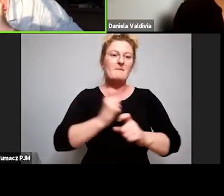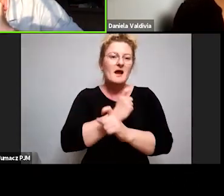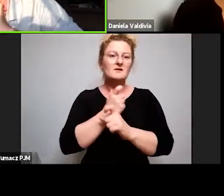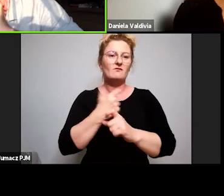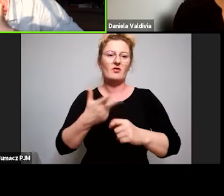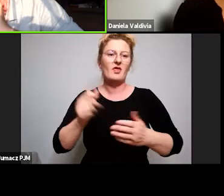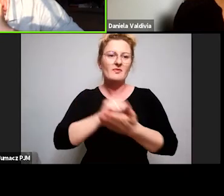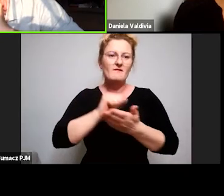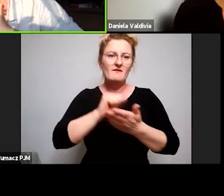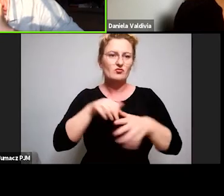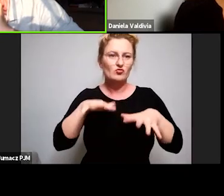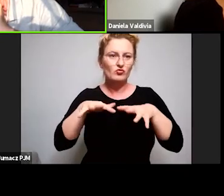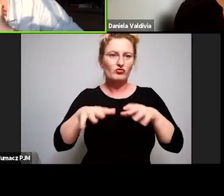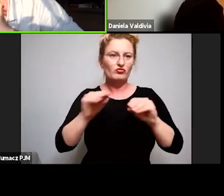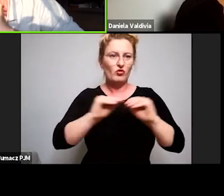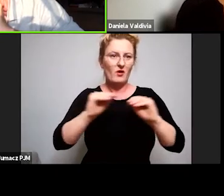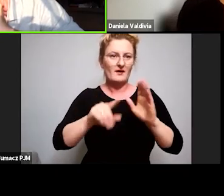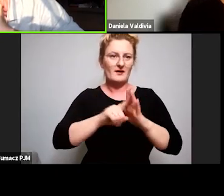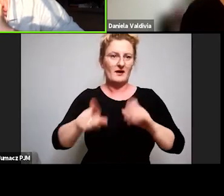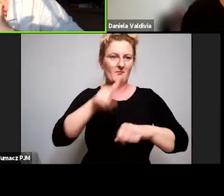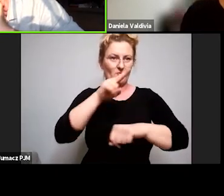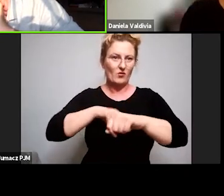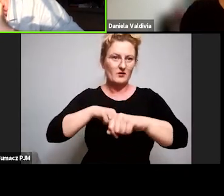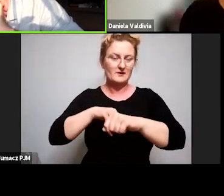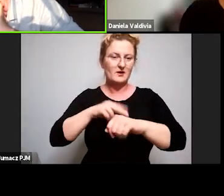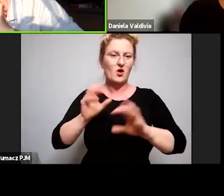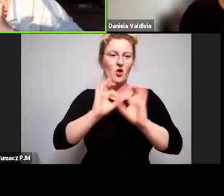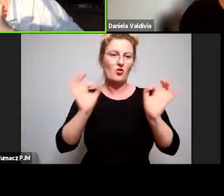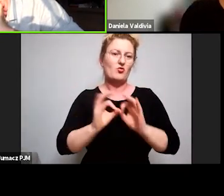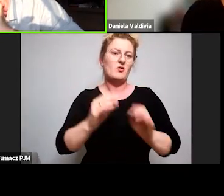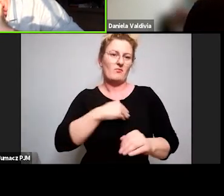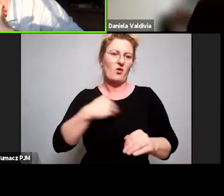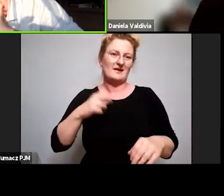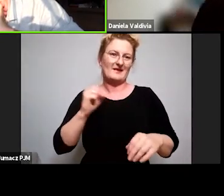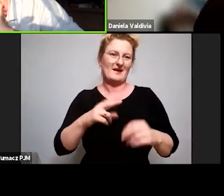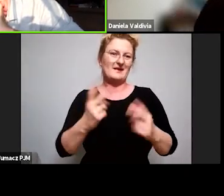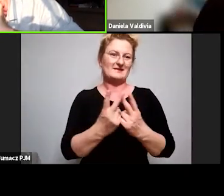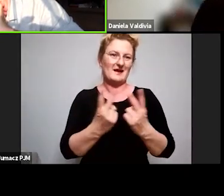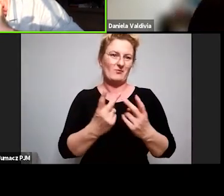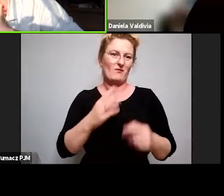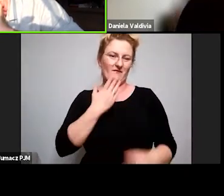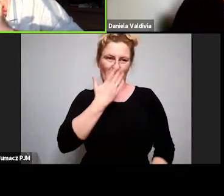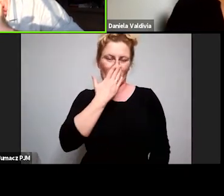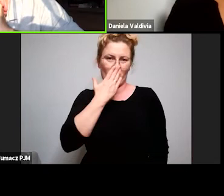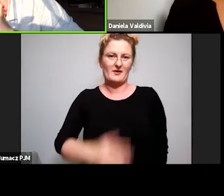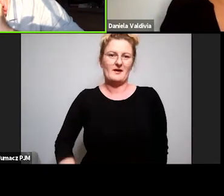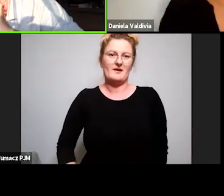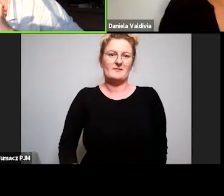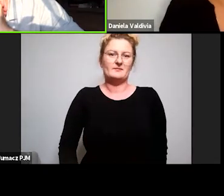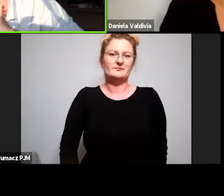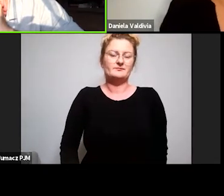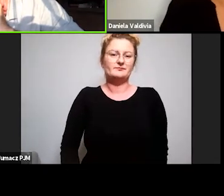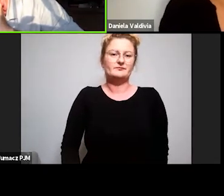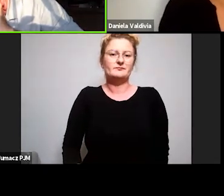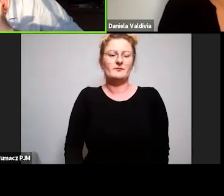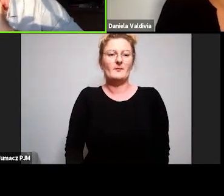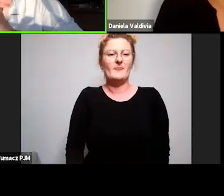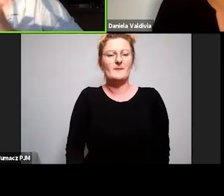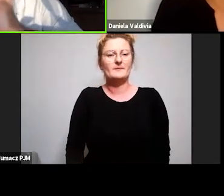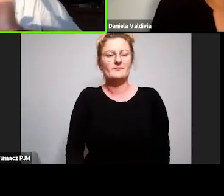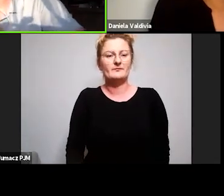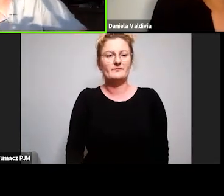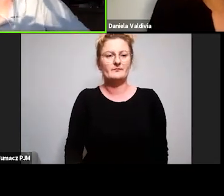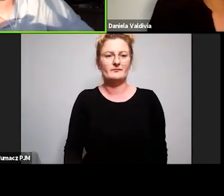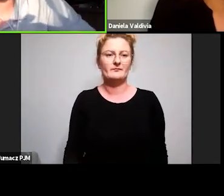True. Probably in Poland is the same, or maybe Marek can tell us more. And I have a